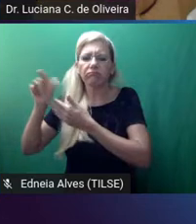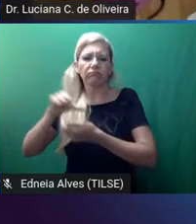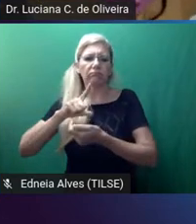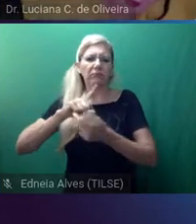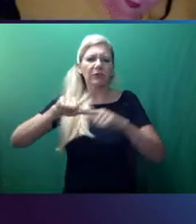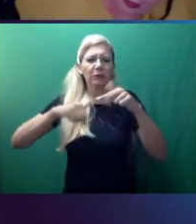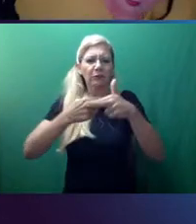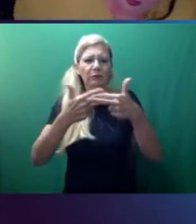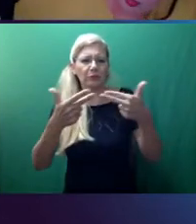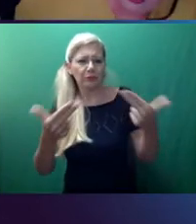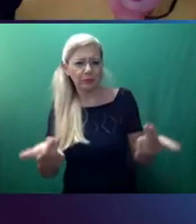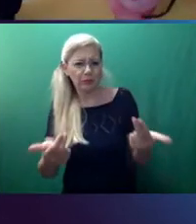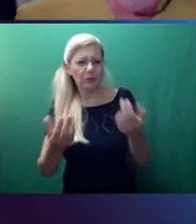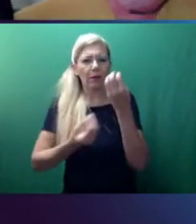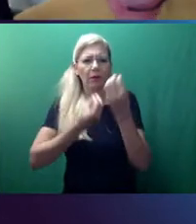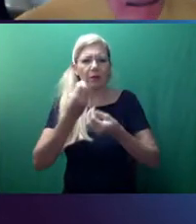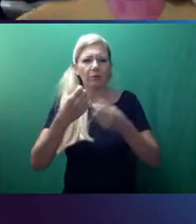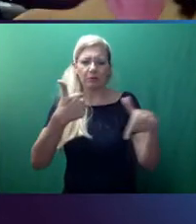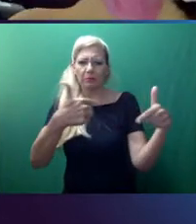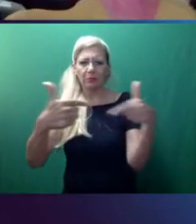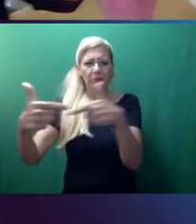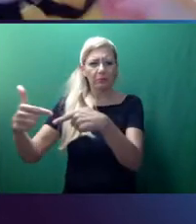materials? I have a broken